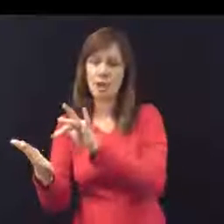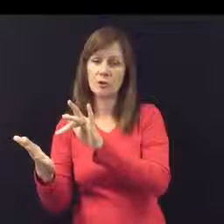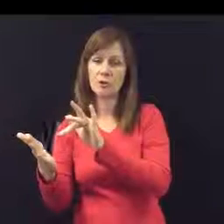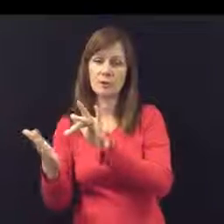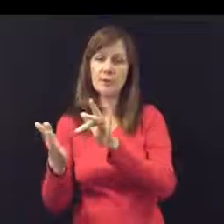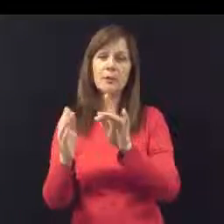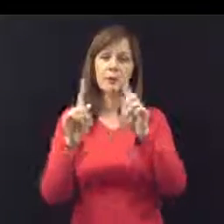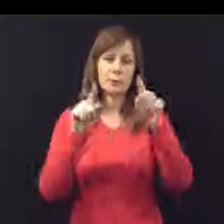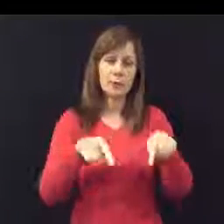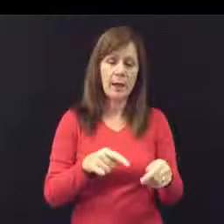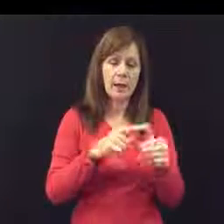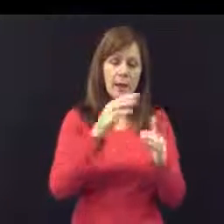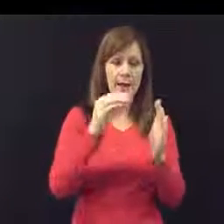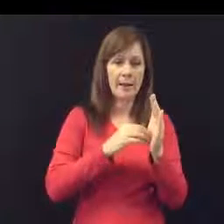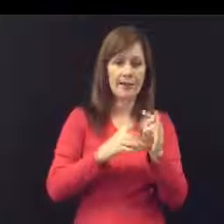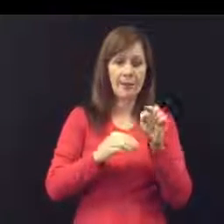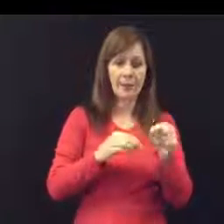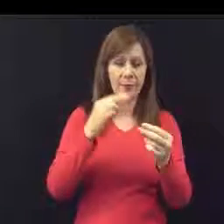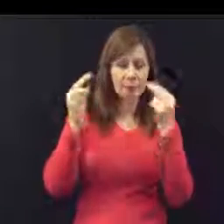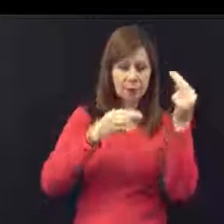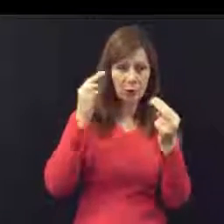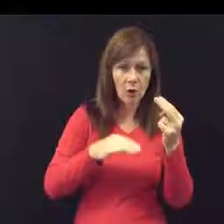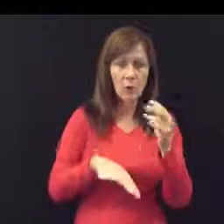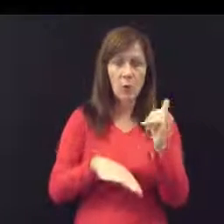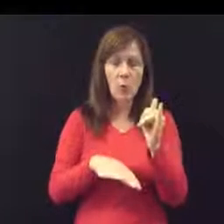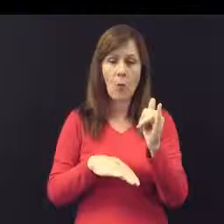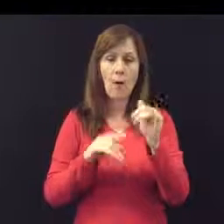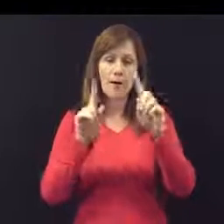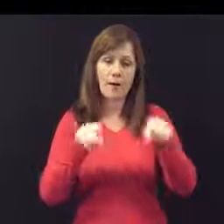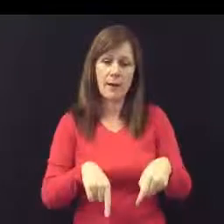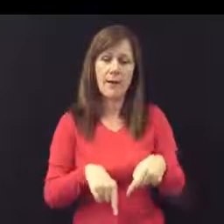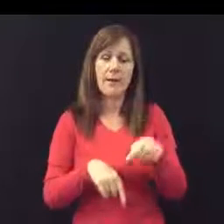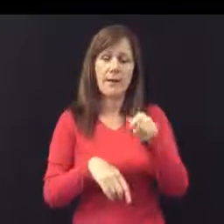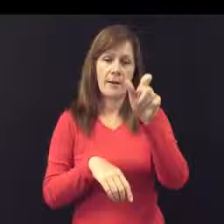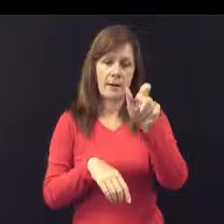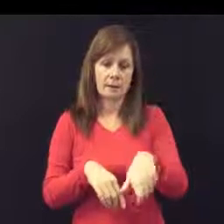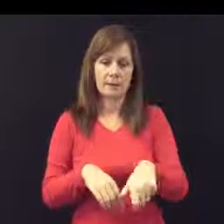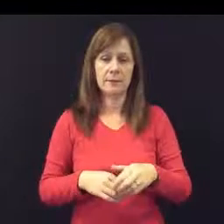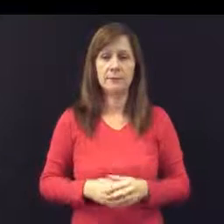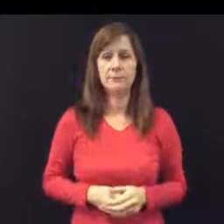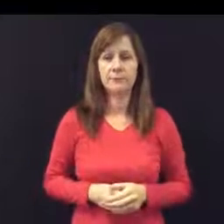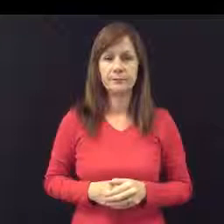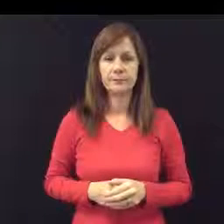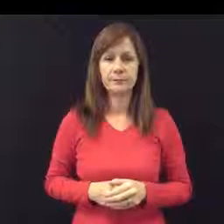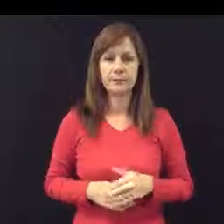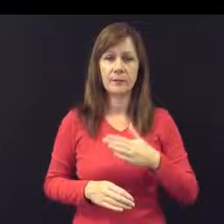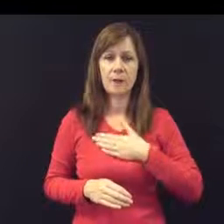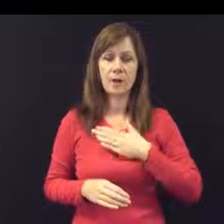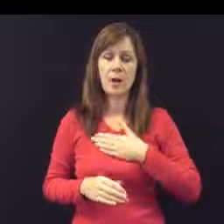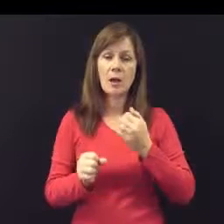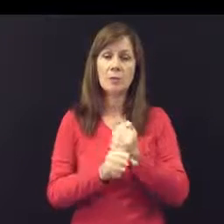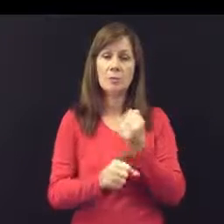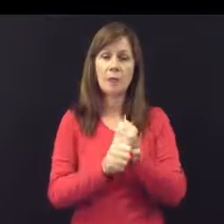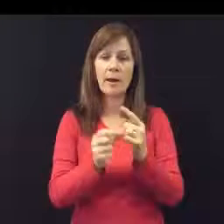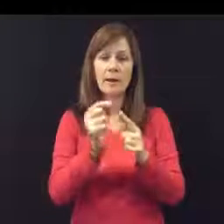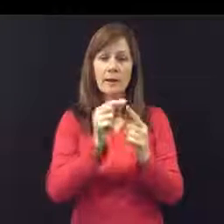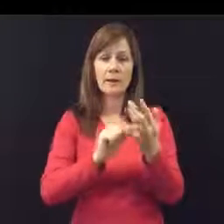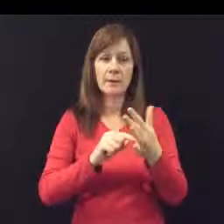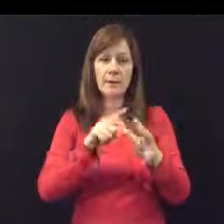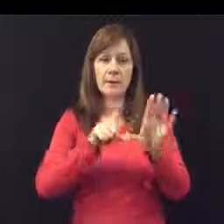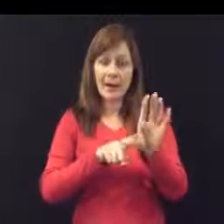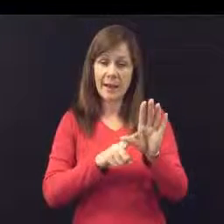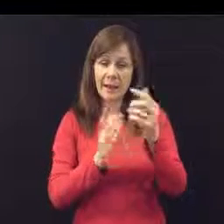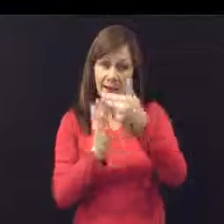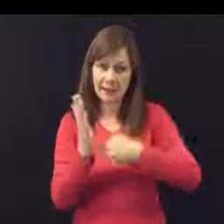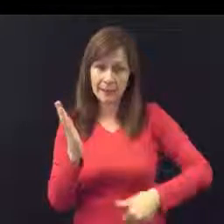by tapping and dragging. You can quickly jump to songs starting with a particular letter by tapping on the letter on the right-hand side in the